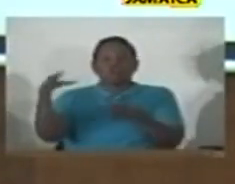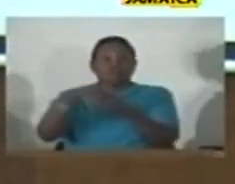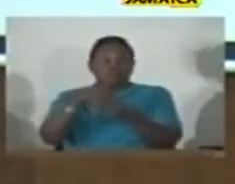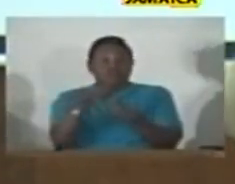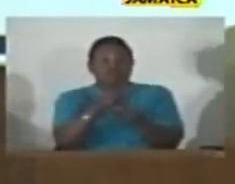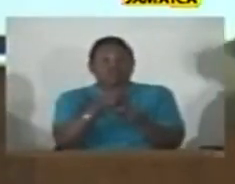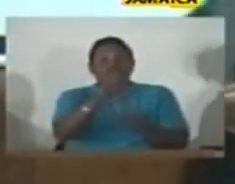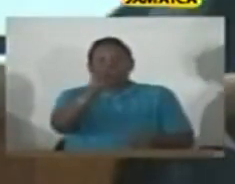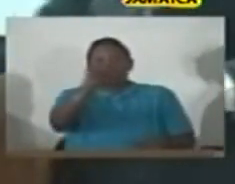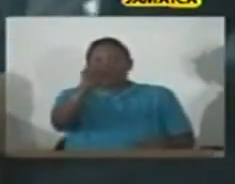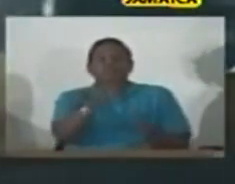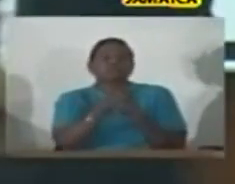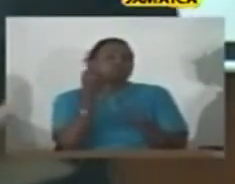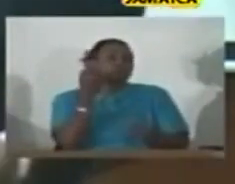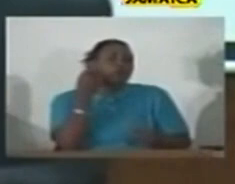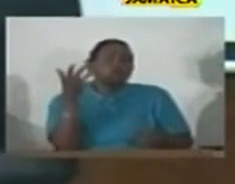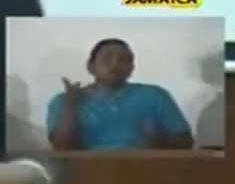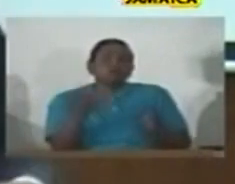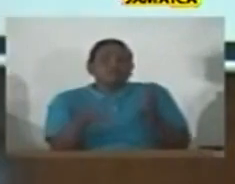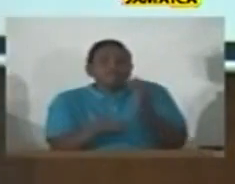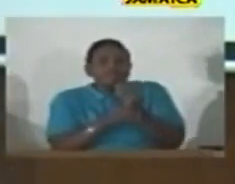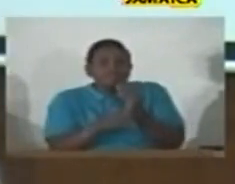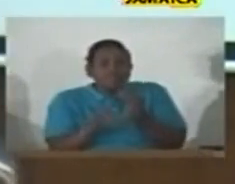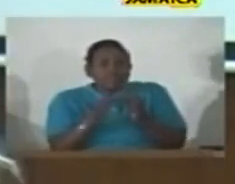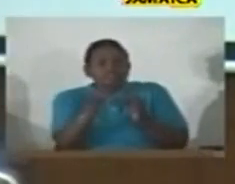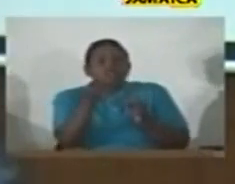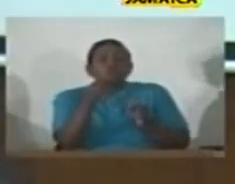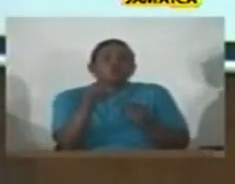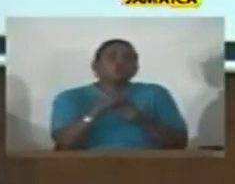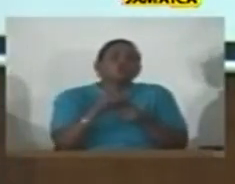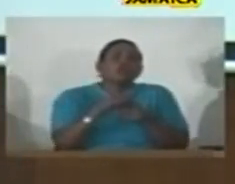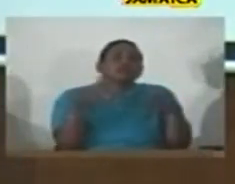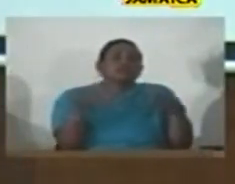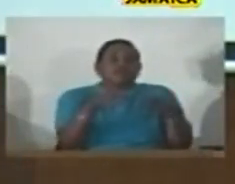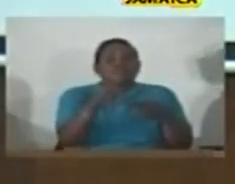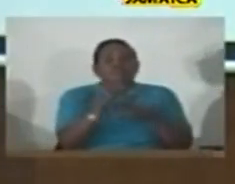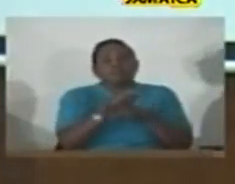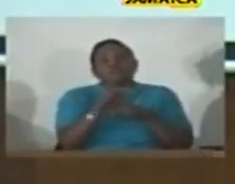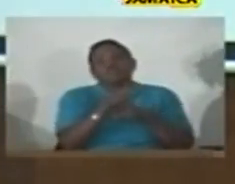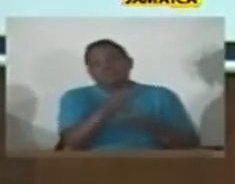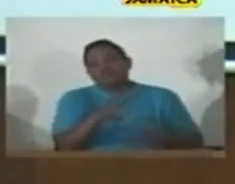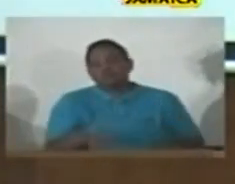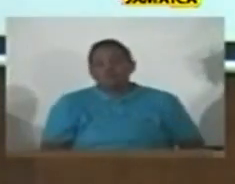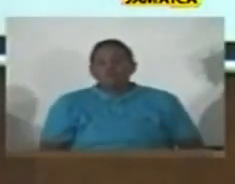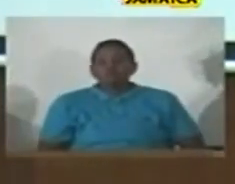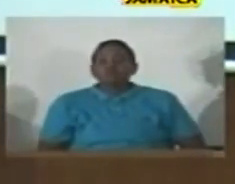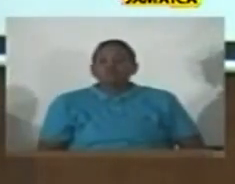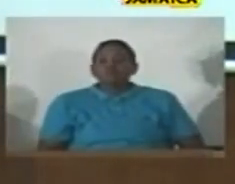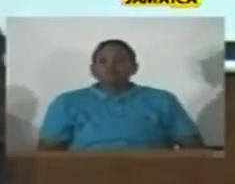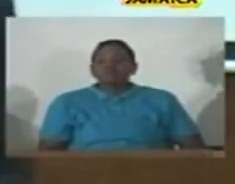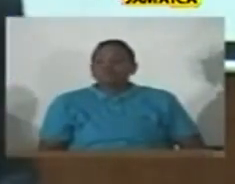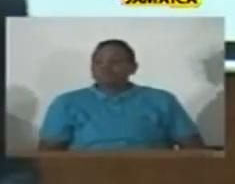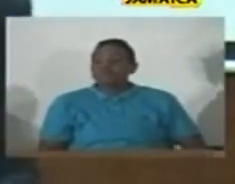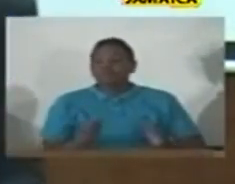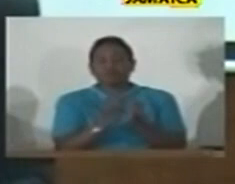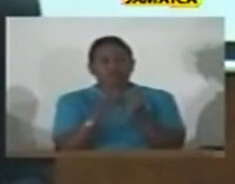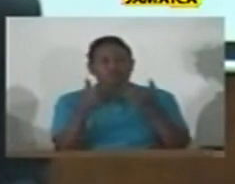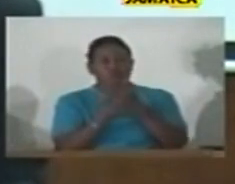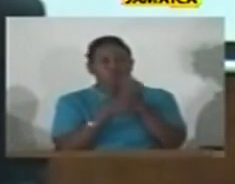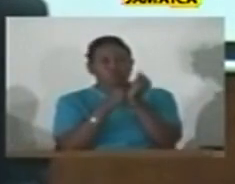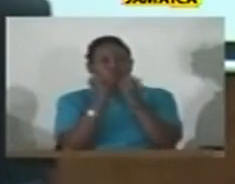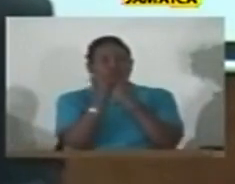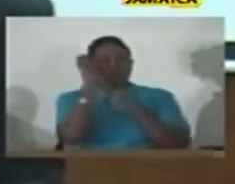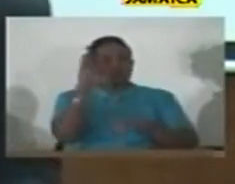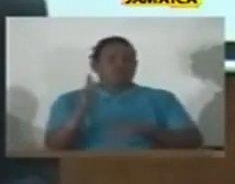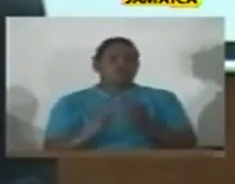and RADA is supposed to be the extension or training arm of the ministry. With the new structure, we will have twice